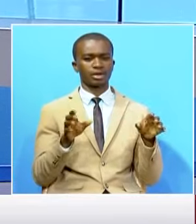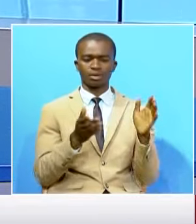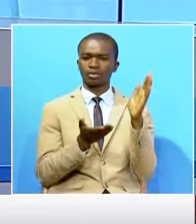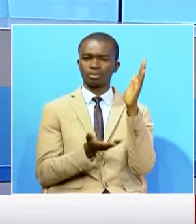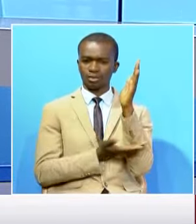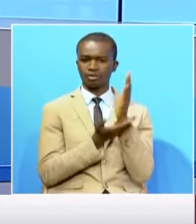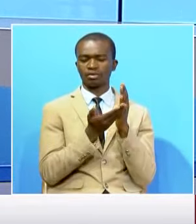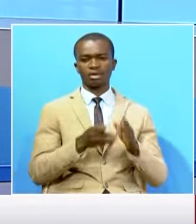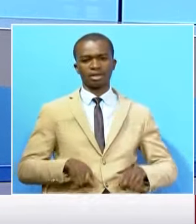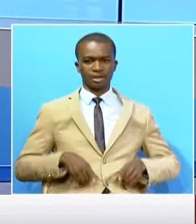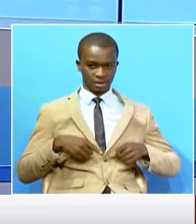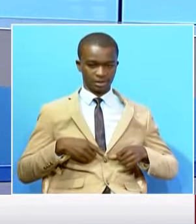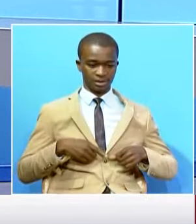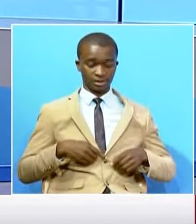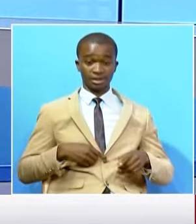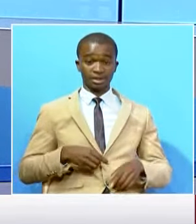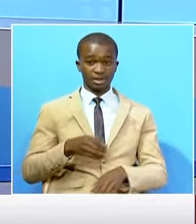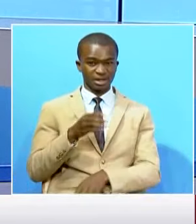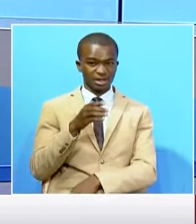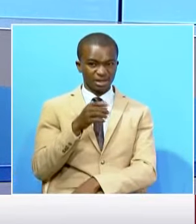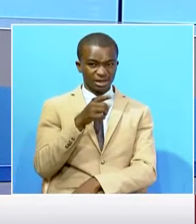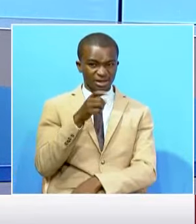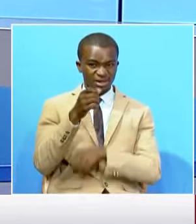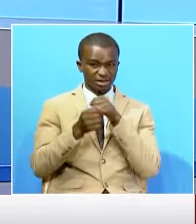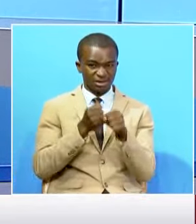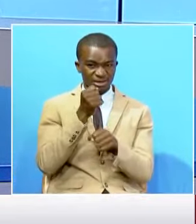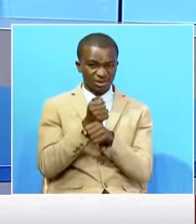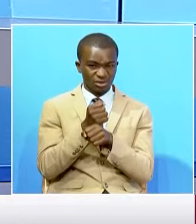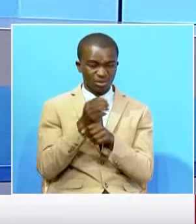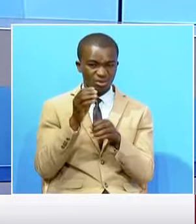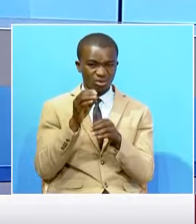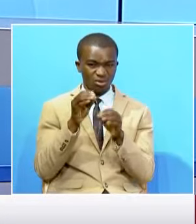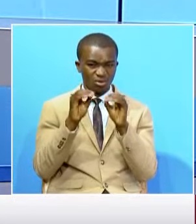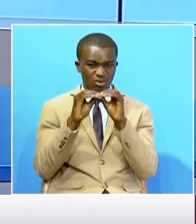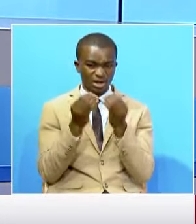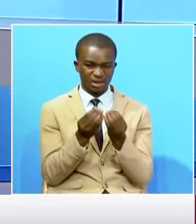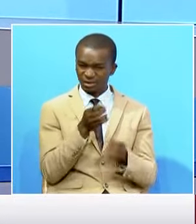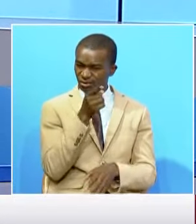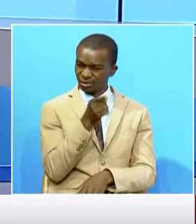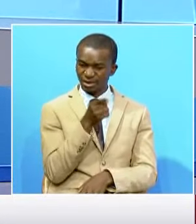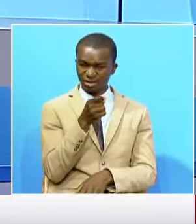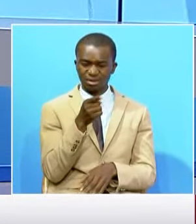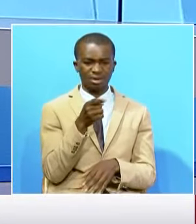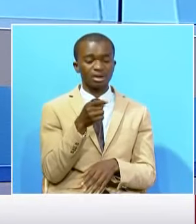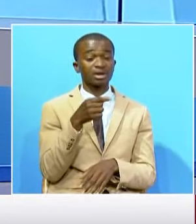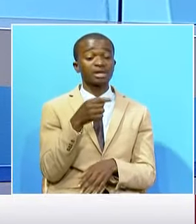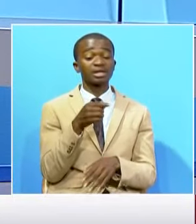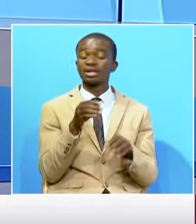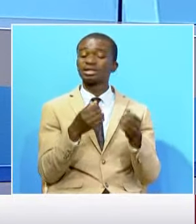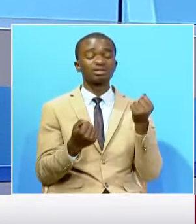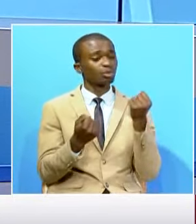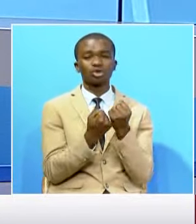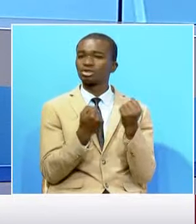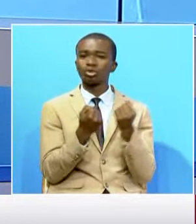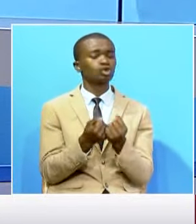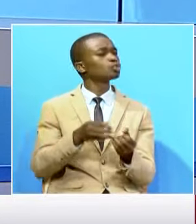20th anniversary of the organization, Mr. Mwanza said over 5,000 vulnerable children have been supported through